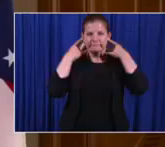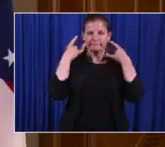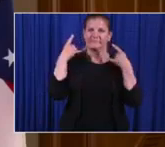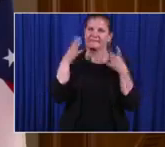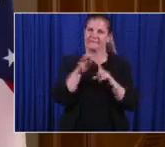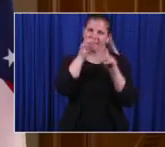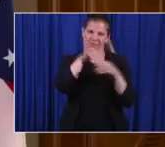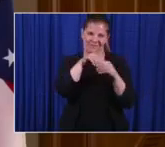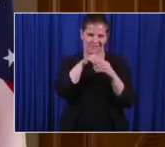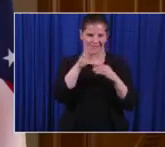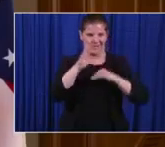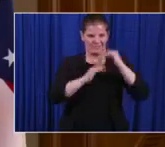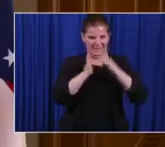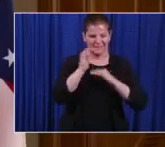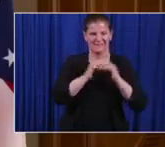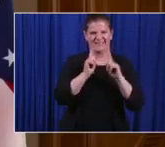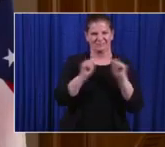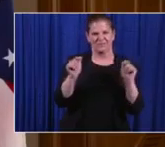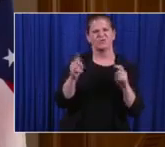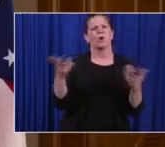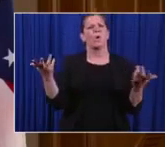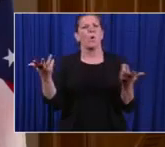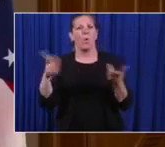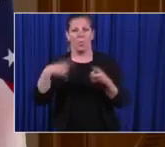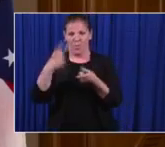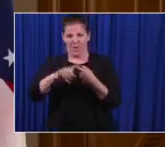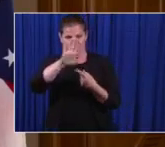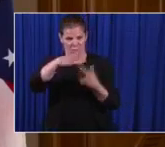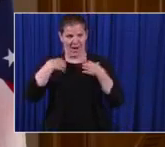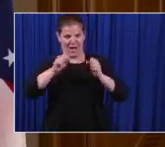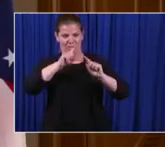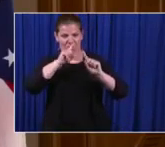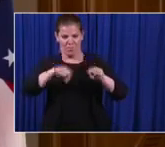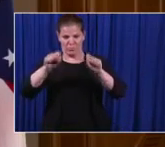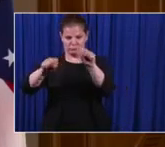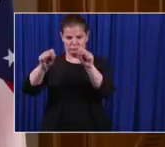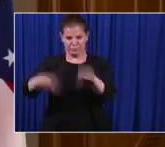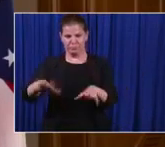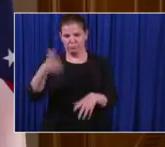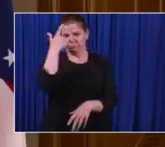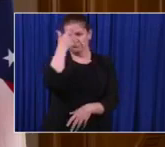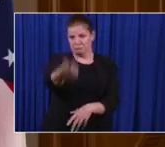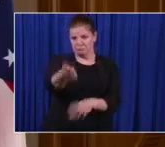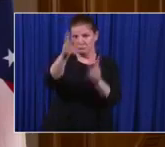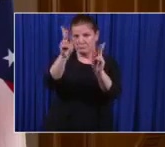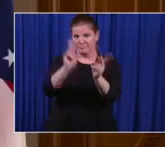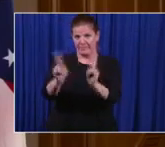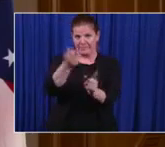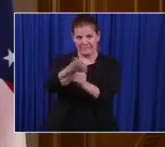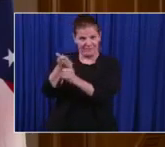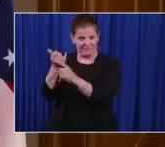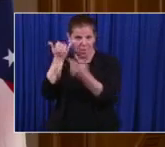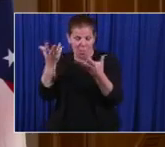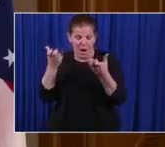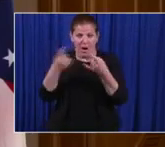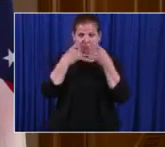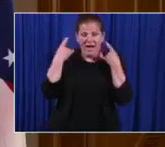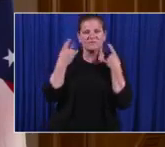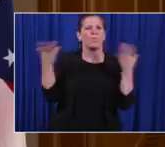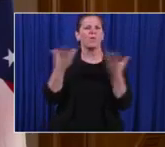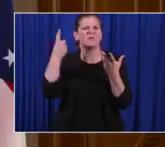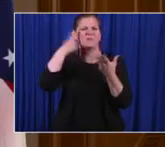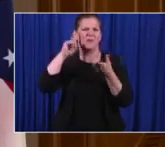you expect or hope to see here in Ohio when it is left to personal choice and responsibility and not necessarily a statewide